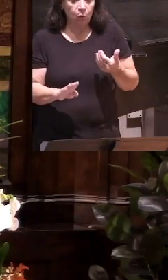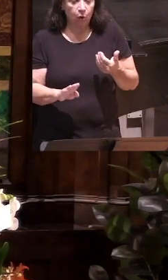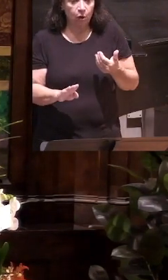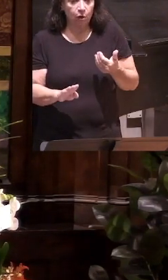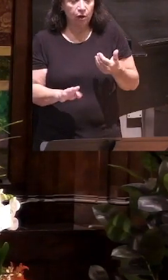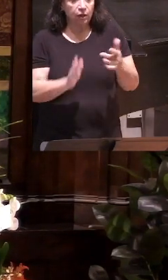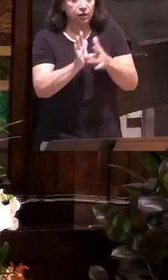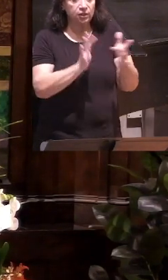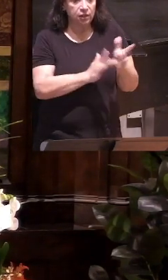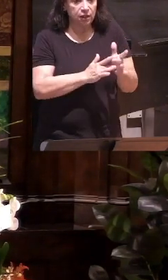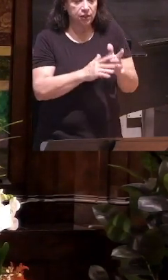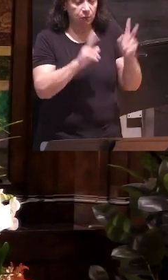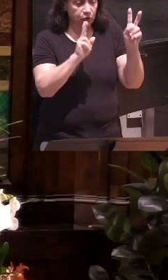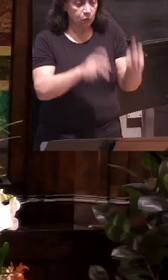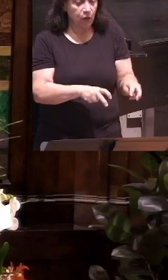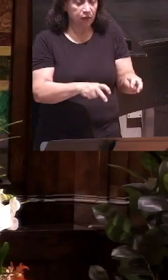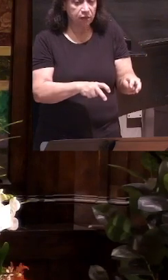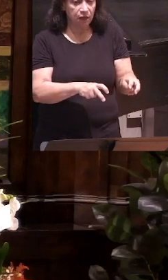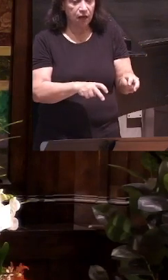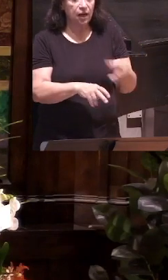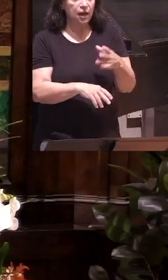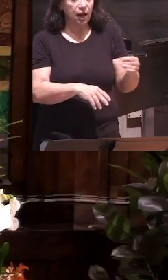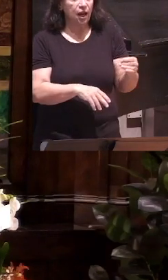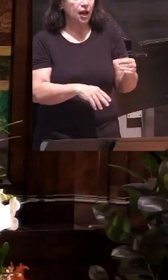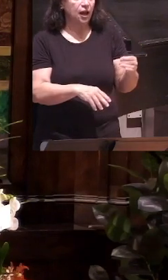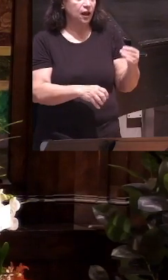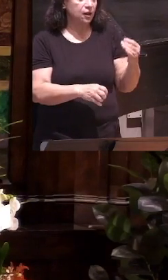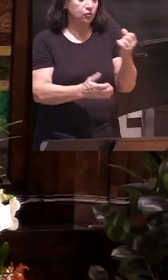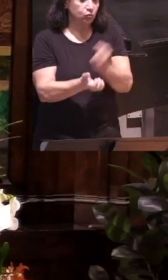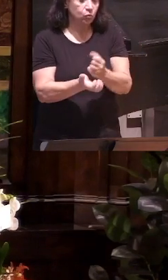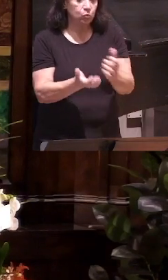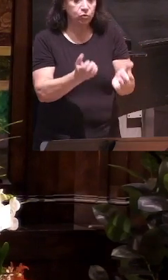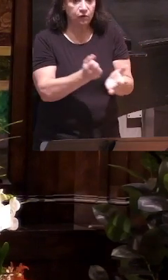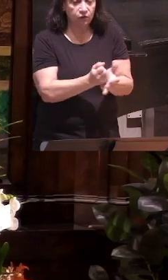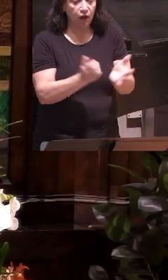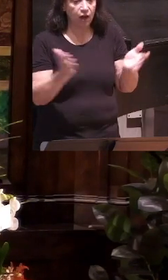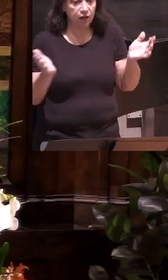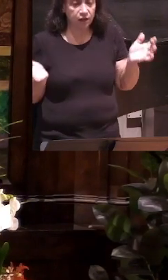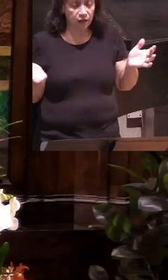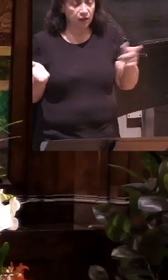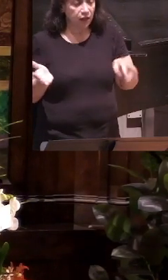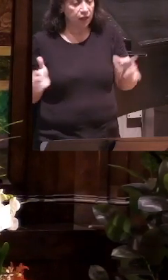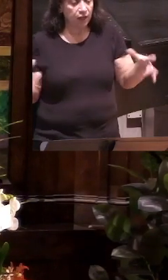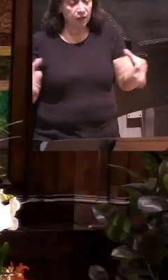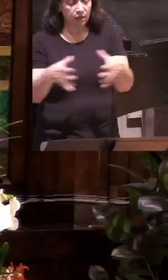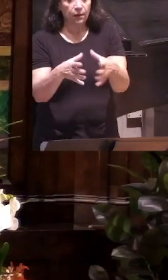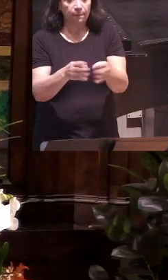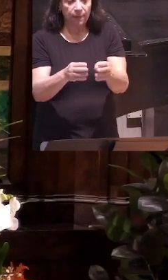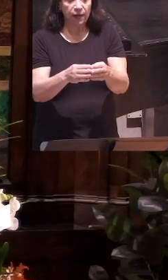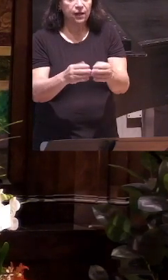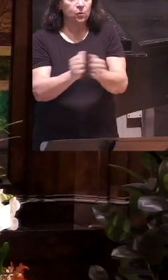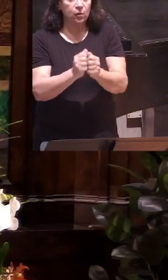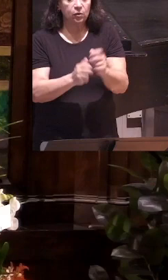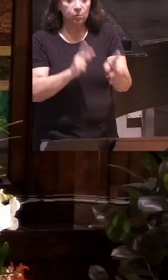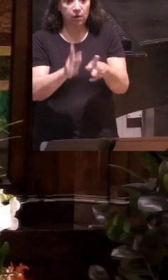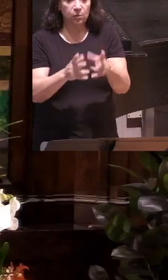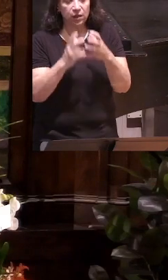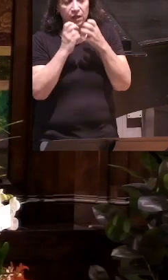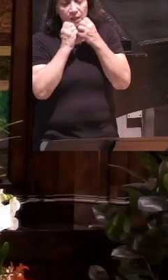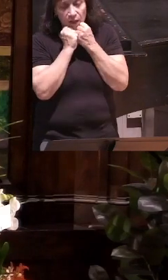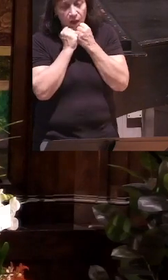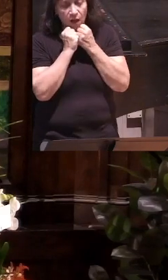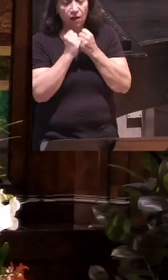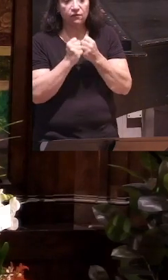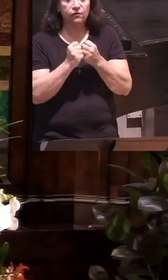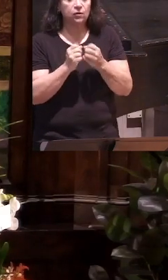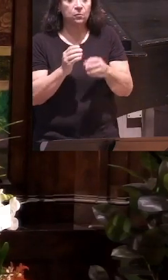Right before Jesus was arrested and ultimately crucified, he gathered with those he loved most in the world,